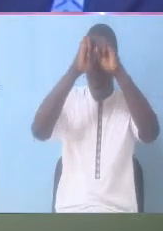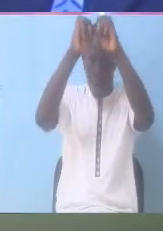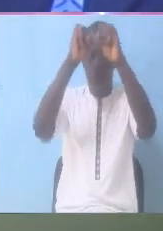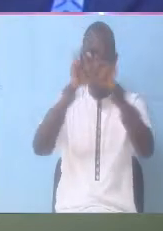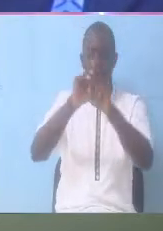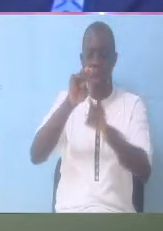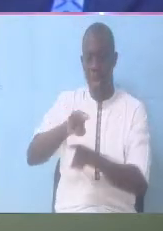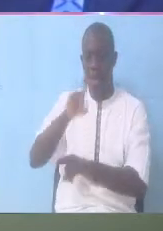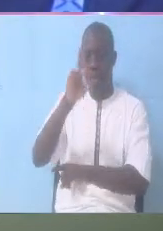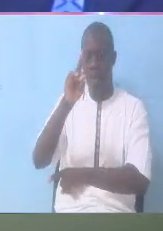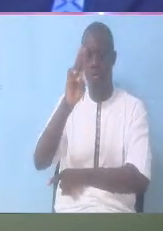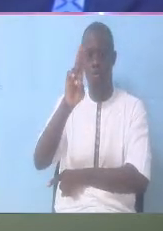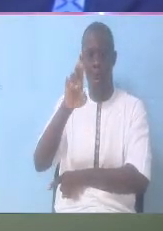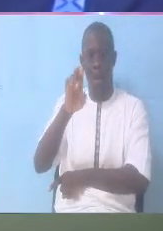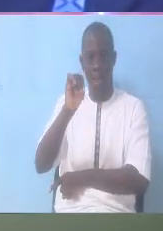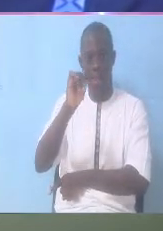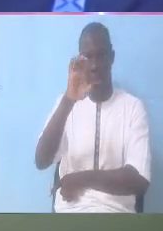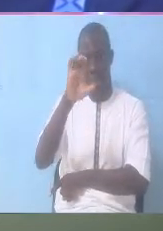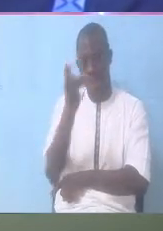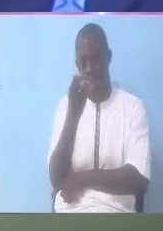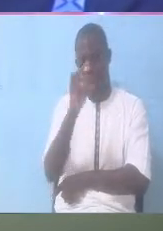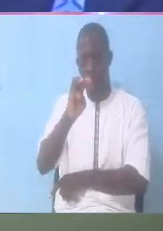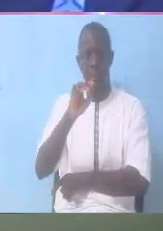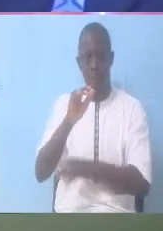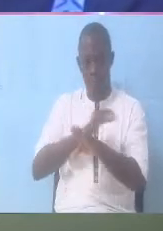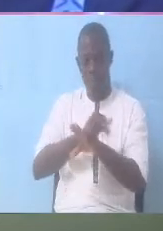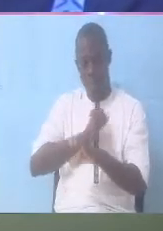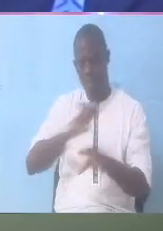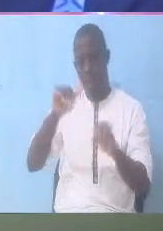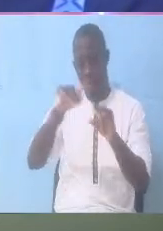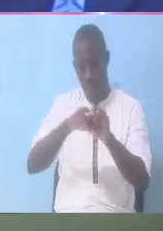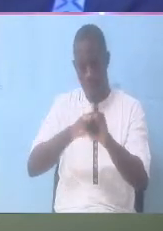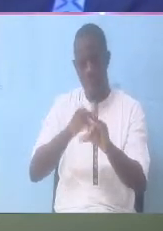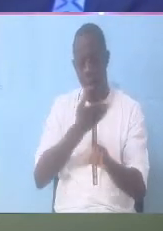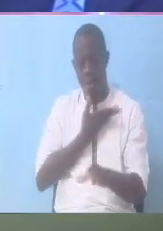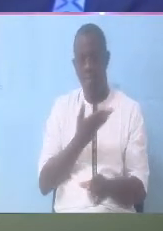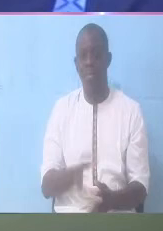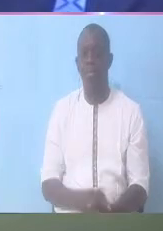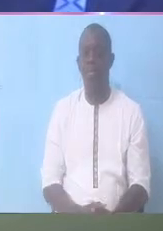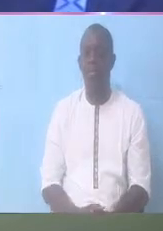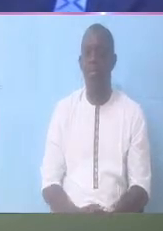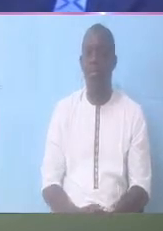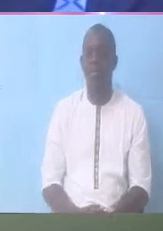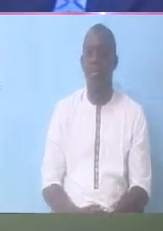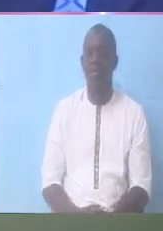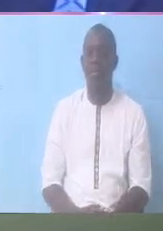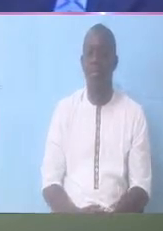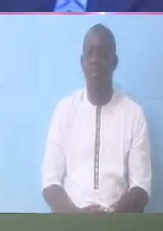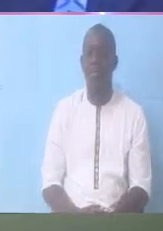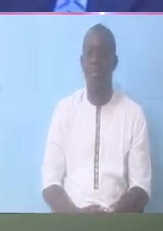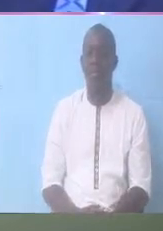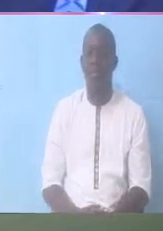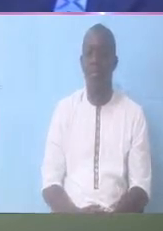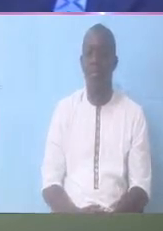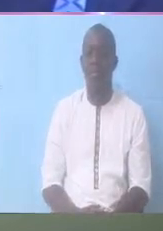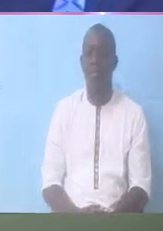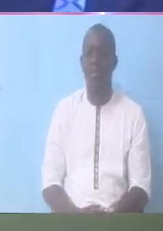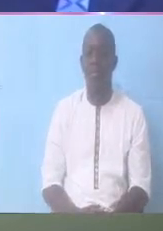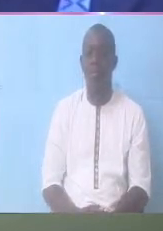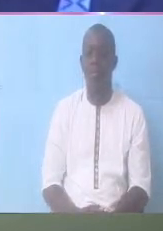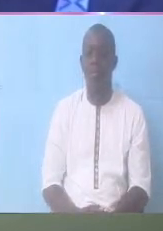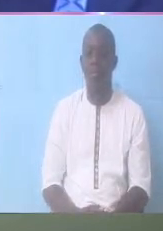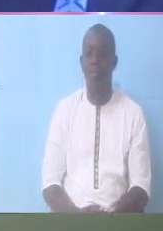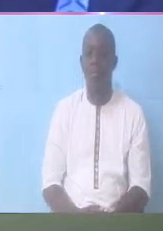konole. So, and then he said, and he knew Daba was going deep into it.